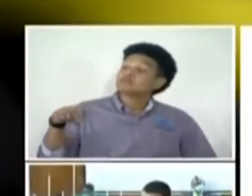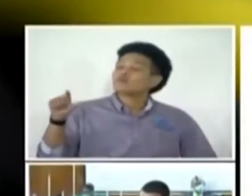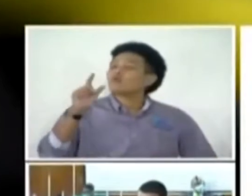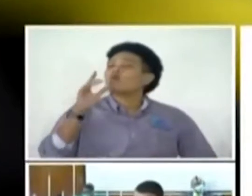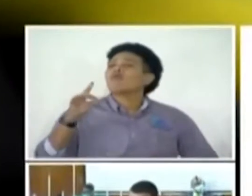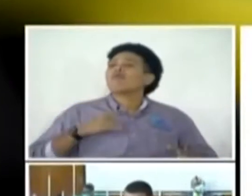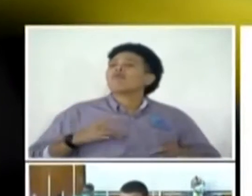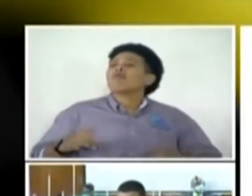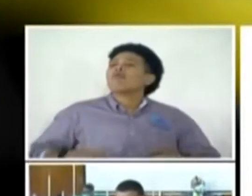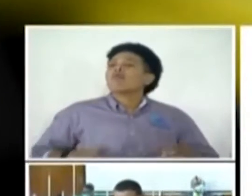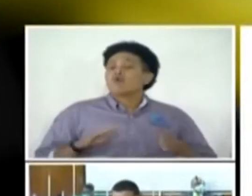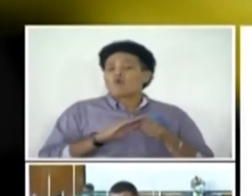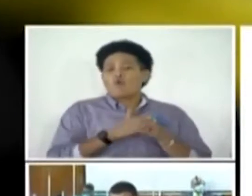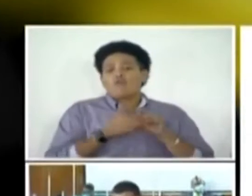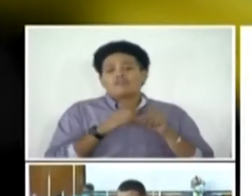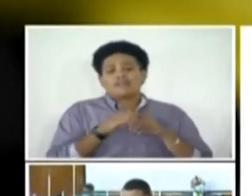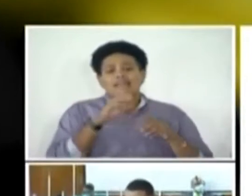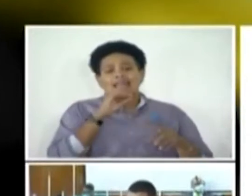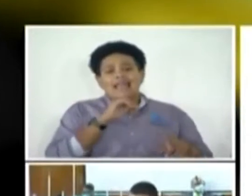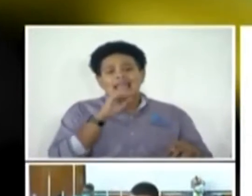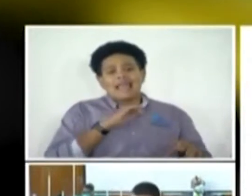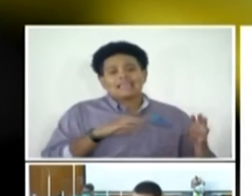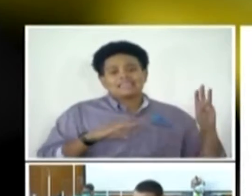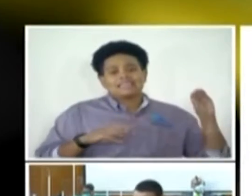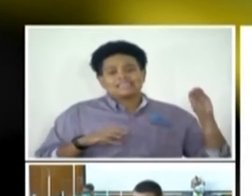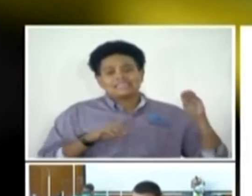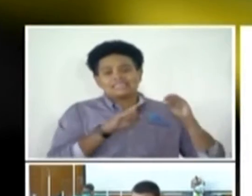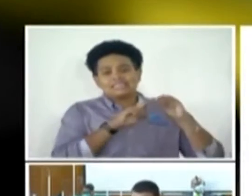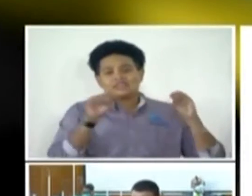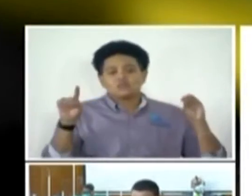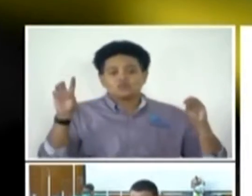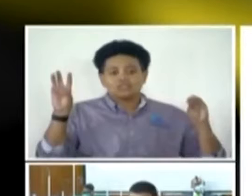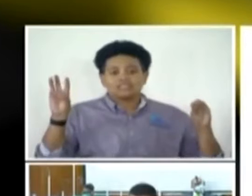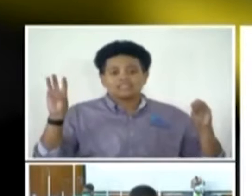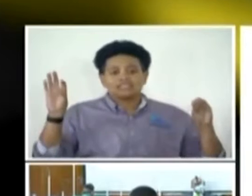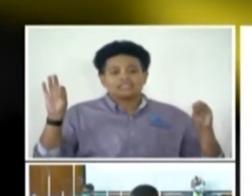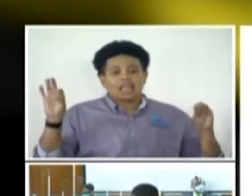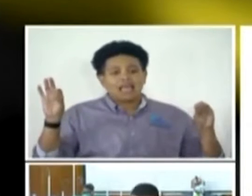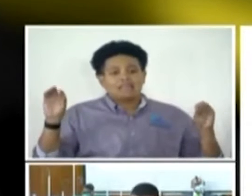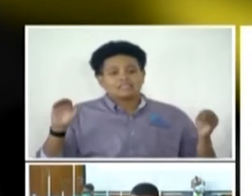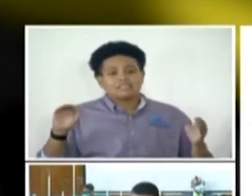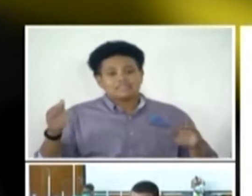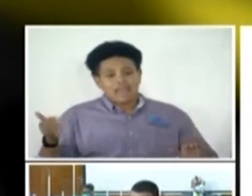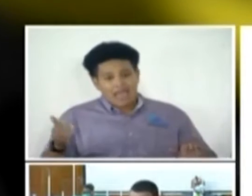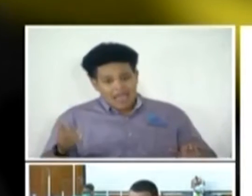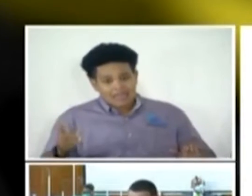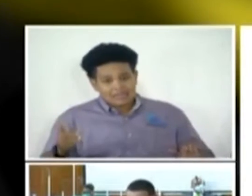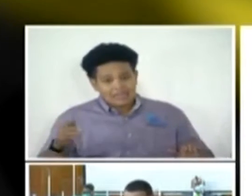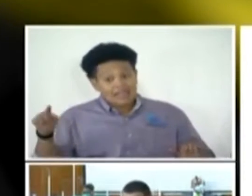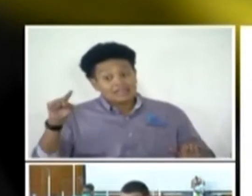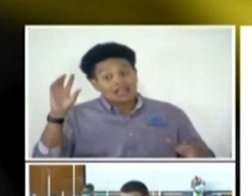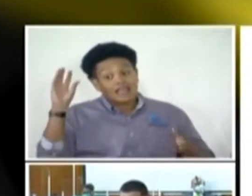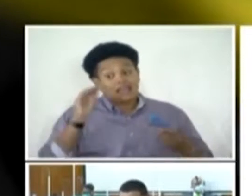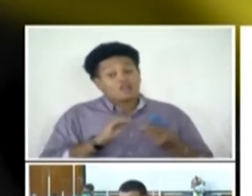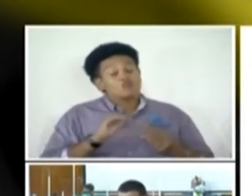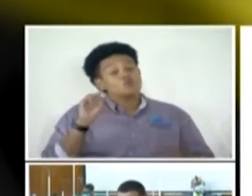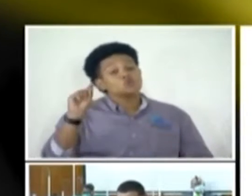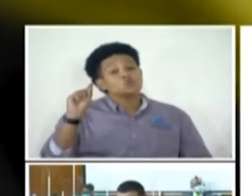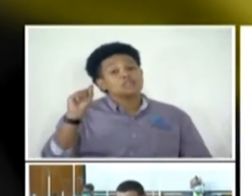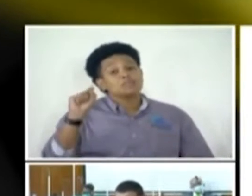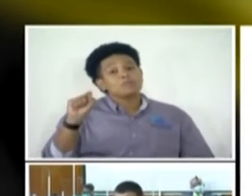contract the disease in the age group 60 to 69 have died. And they account for 20